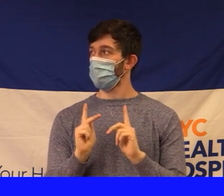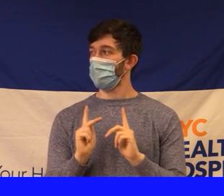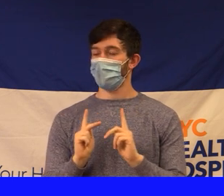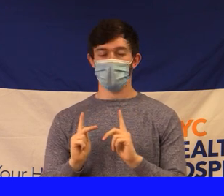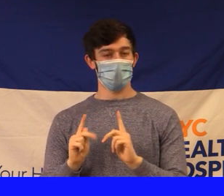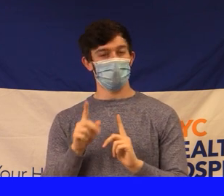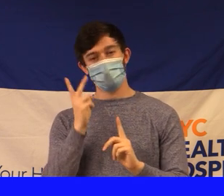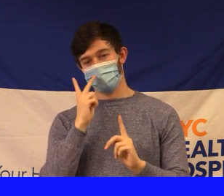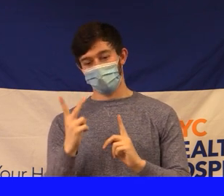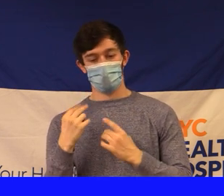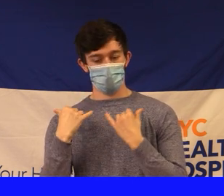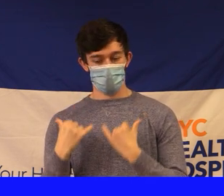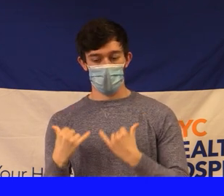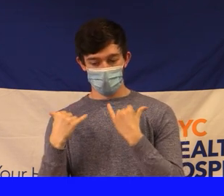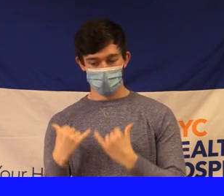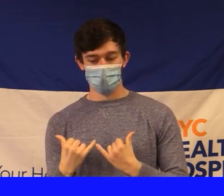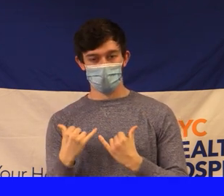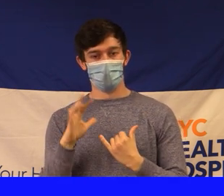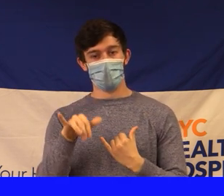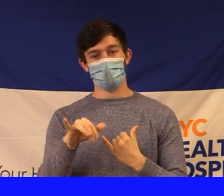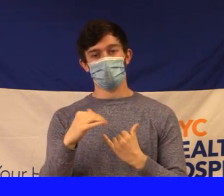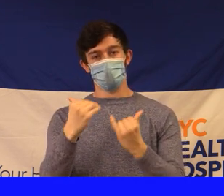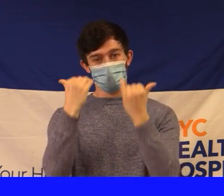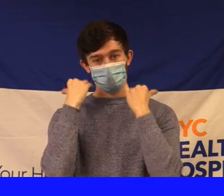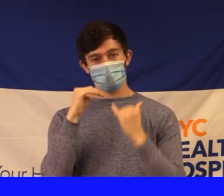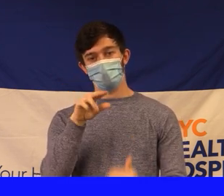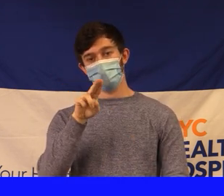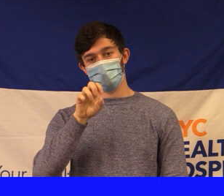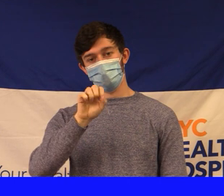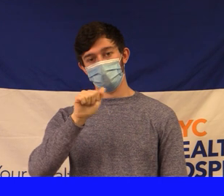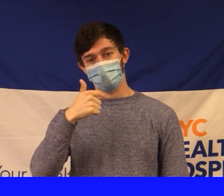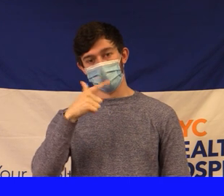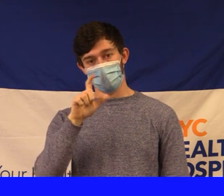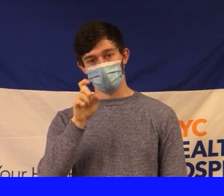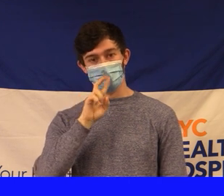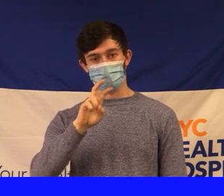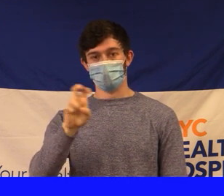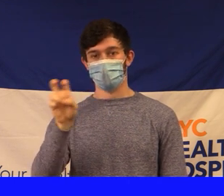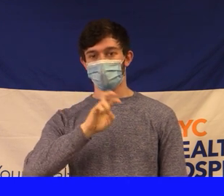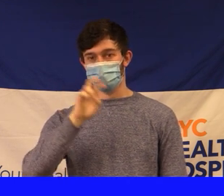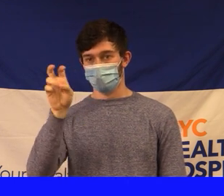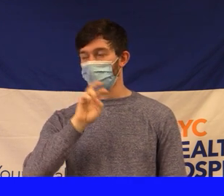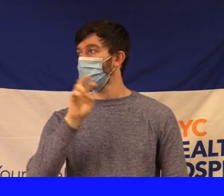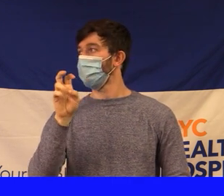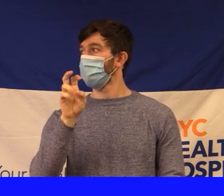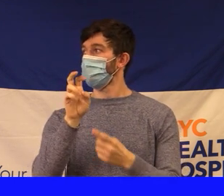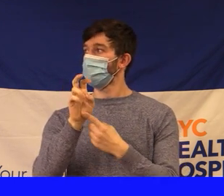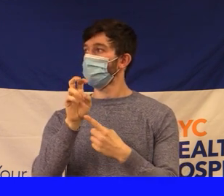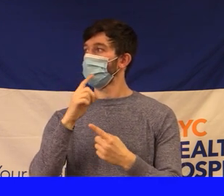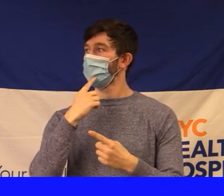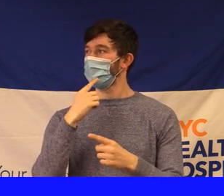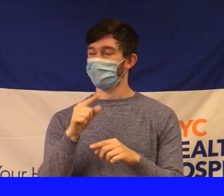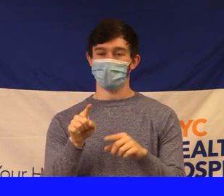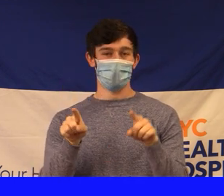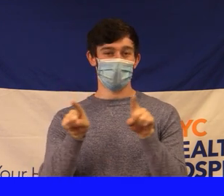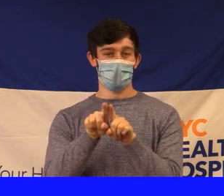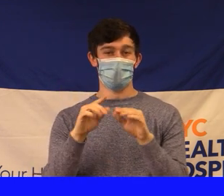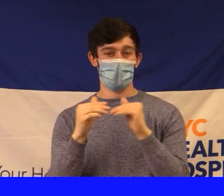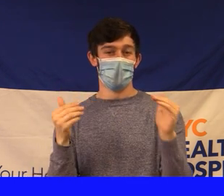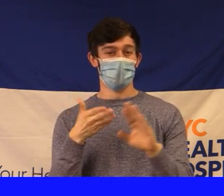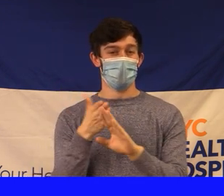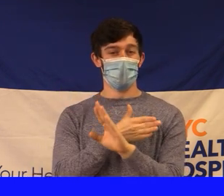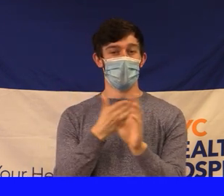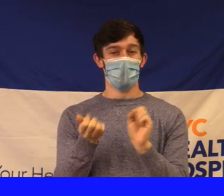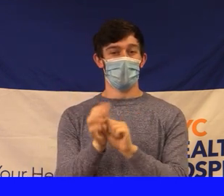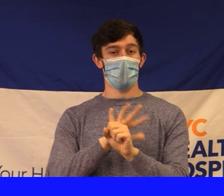notice that the usage of the transportation is at almost at the same level that pre-COVID with